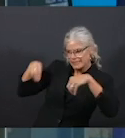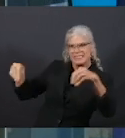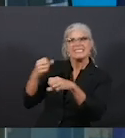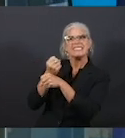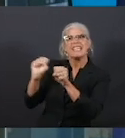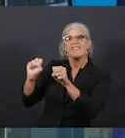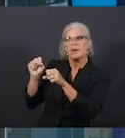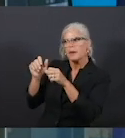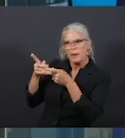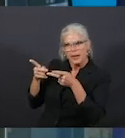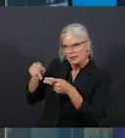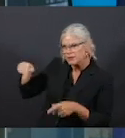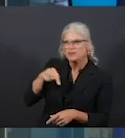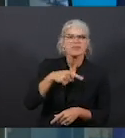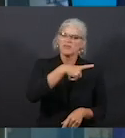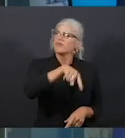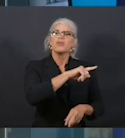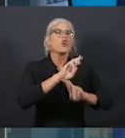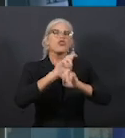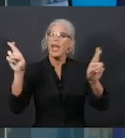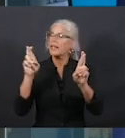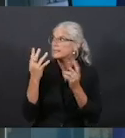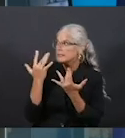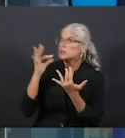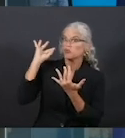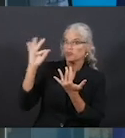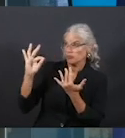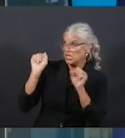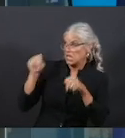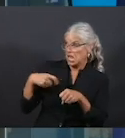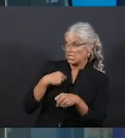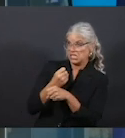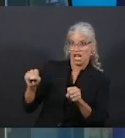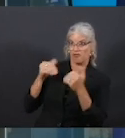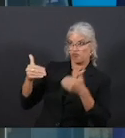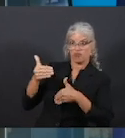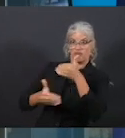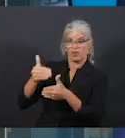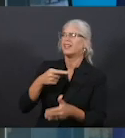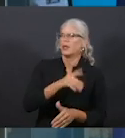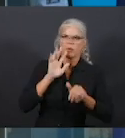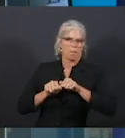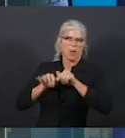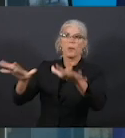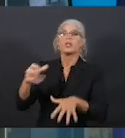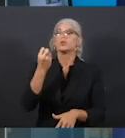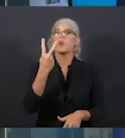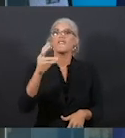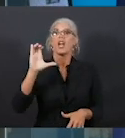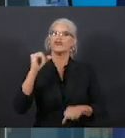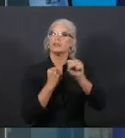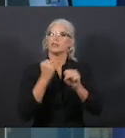to a very rapid response once it's safe to do so. They have 1,200 generators to support traffic signals and emergency power needs